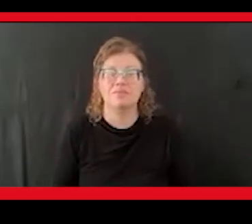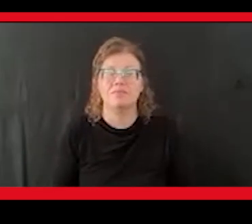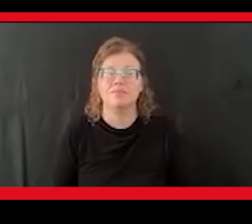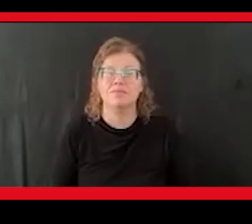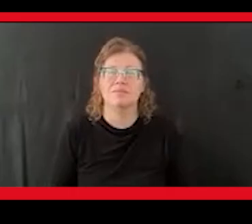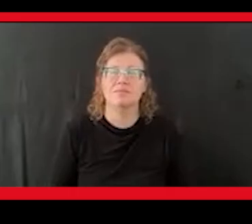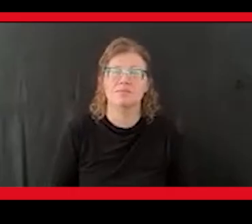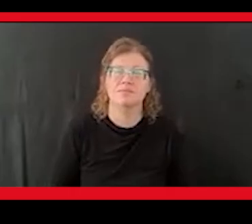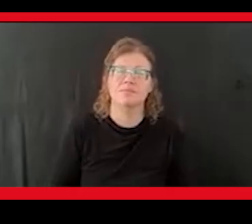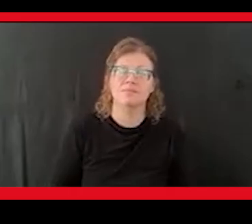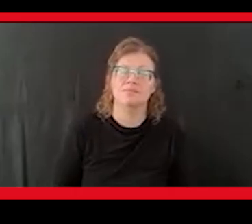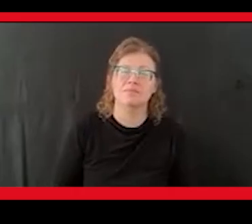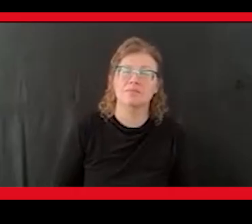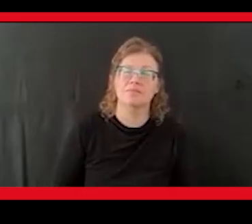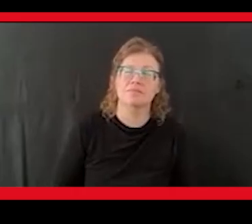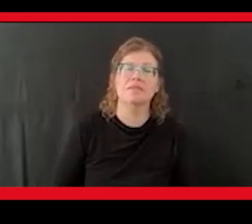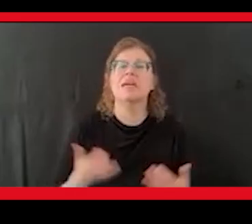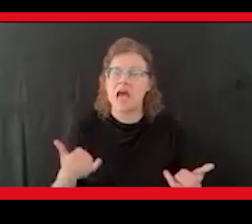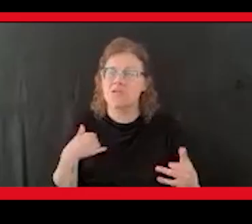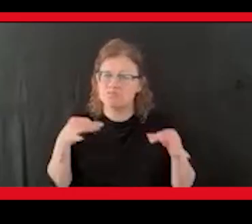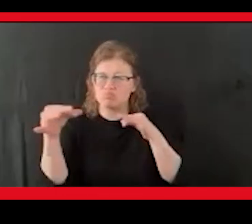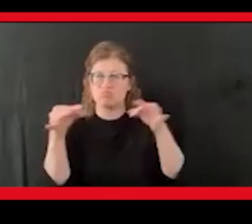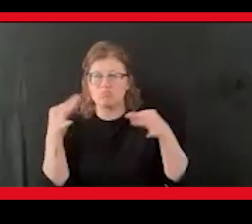Quick run on the program timeline.